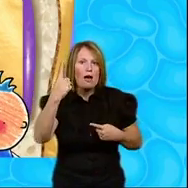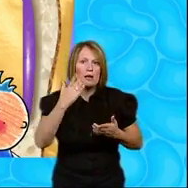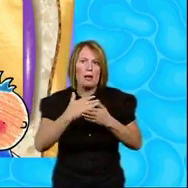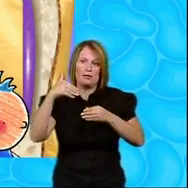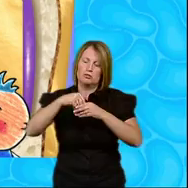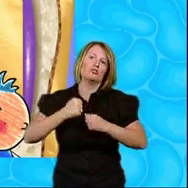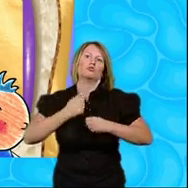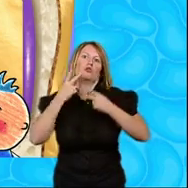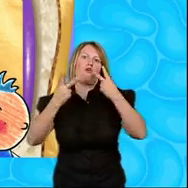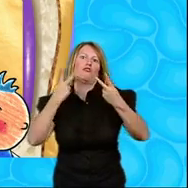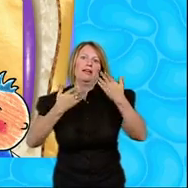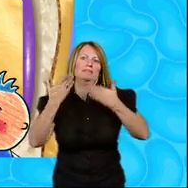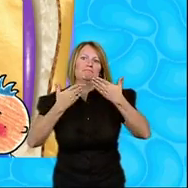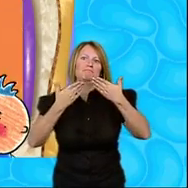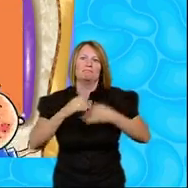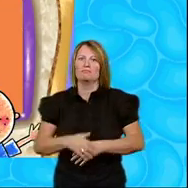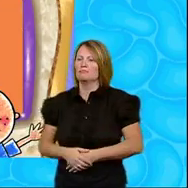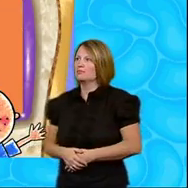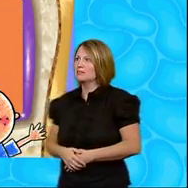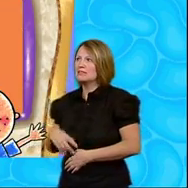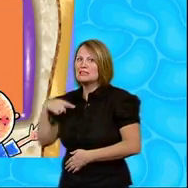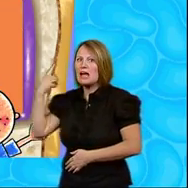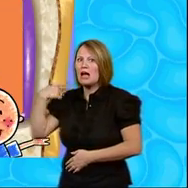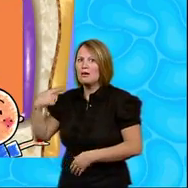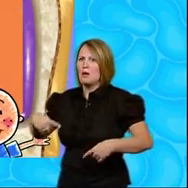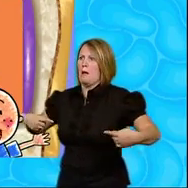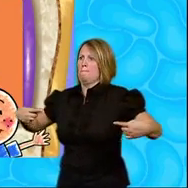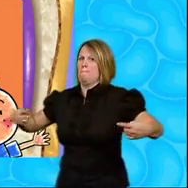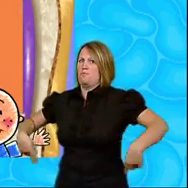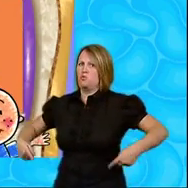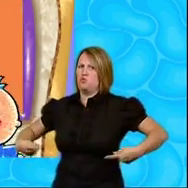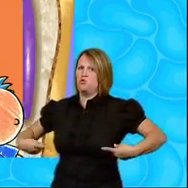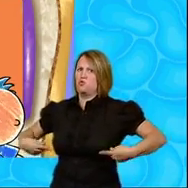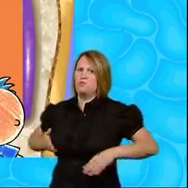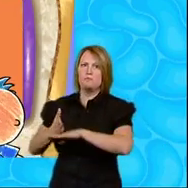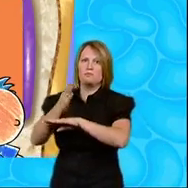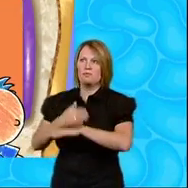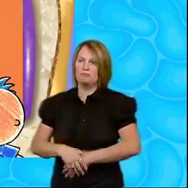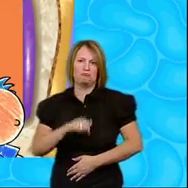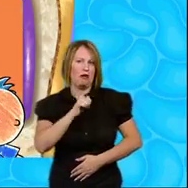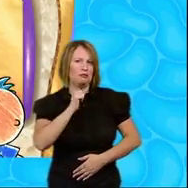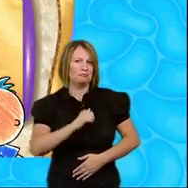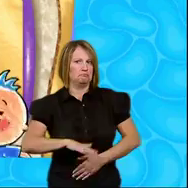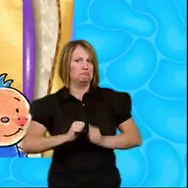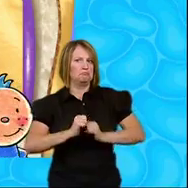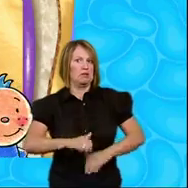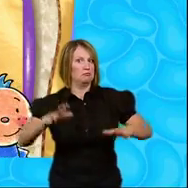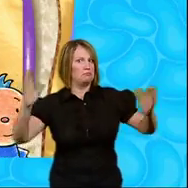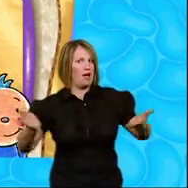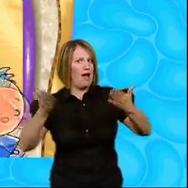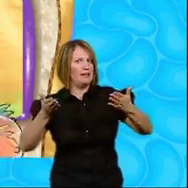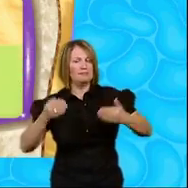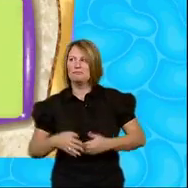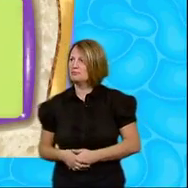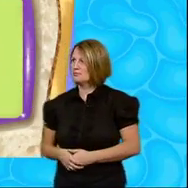one is from my made-up story. And that'll be the sound of Boom Sonic Boom. That's right, little brother. Let's